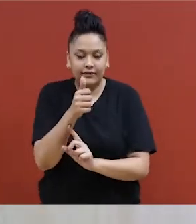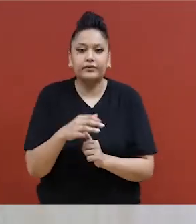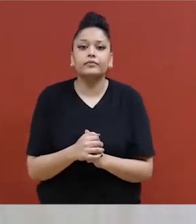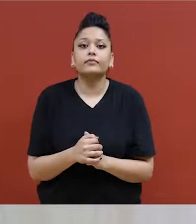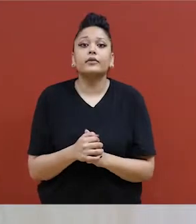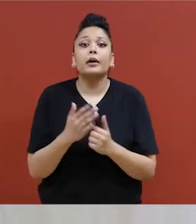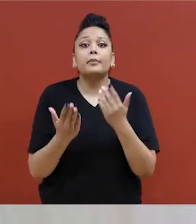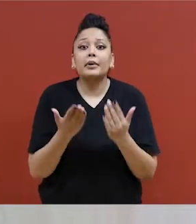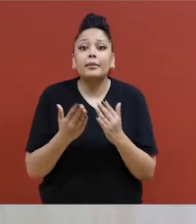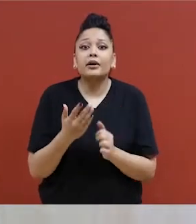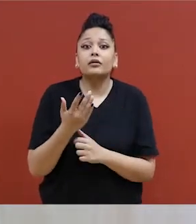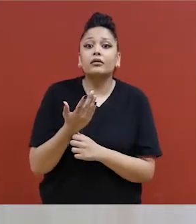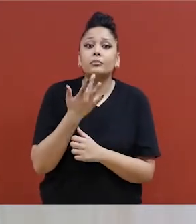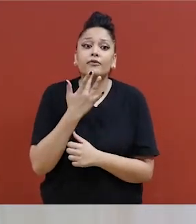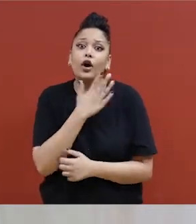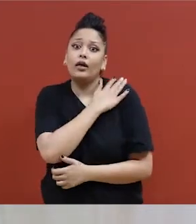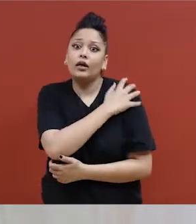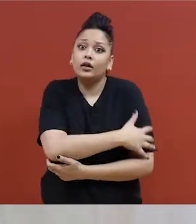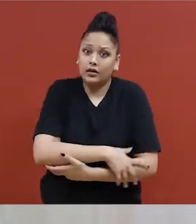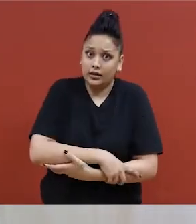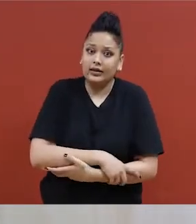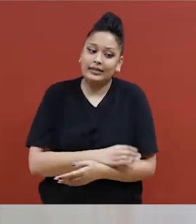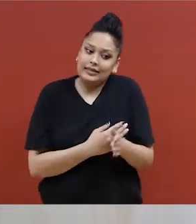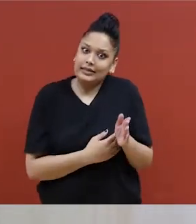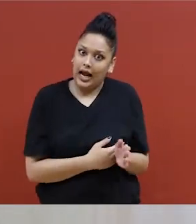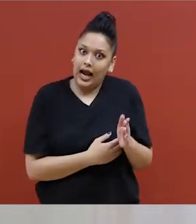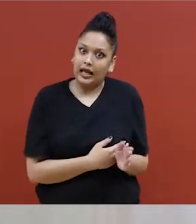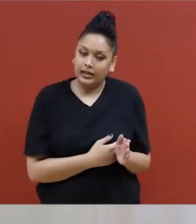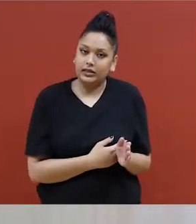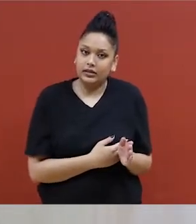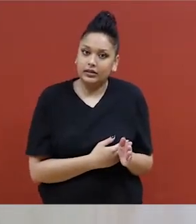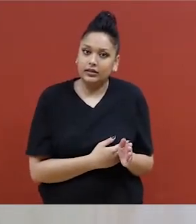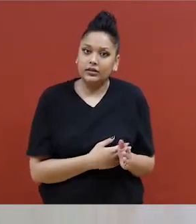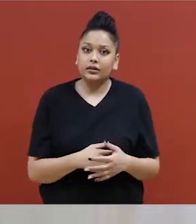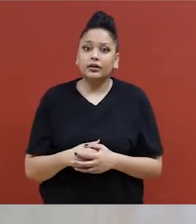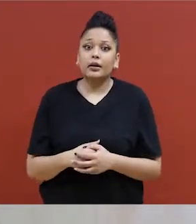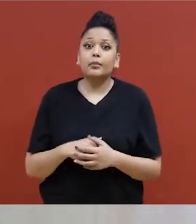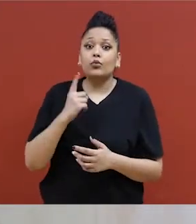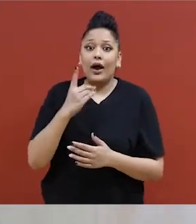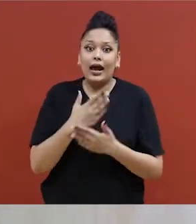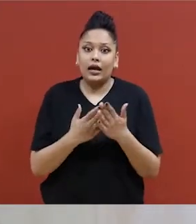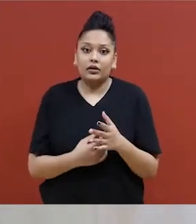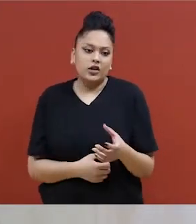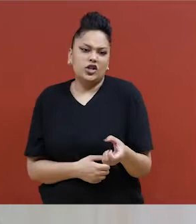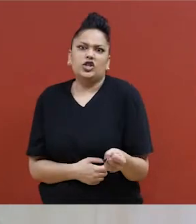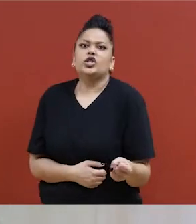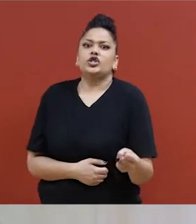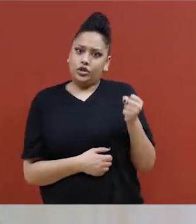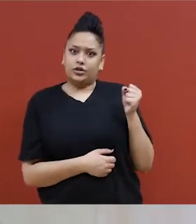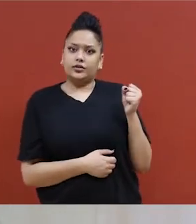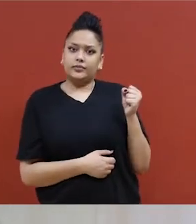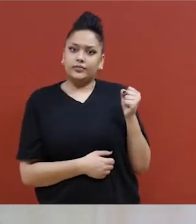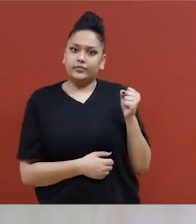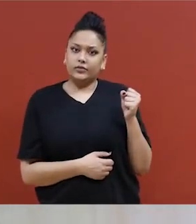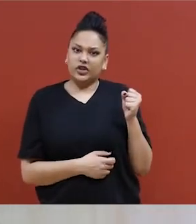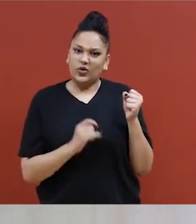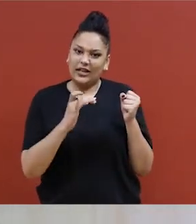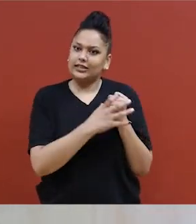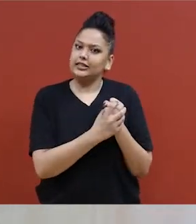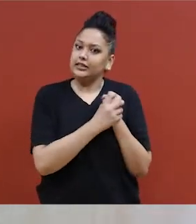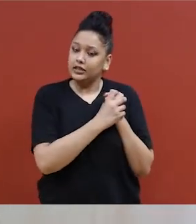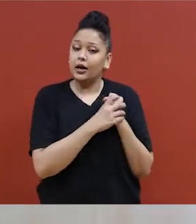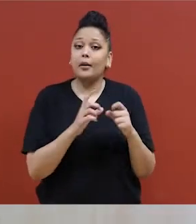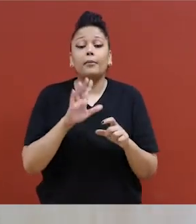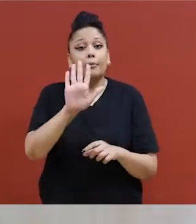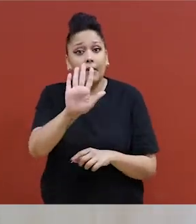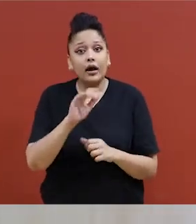just one side of my body. I can also do one side. I don't have to